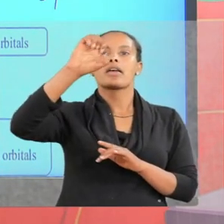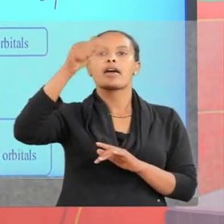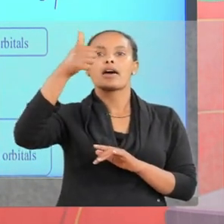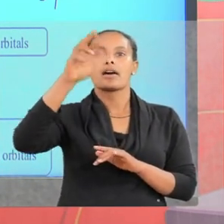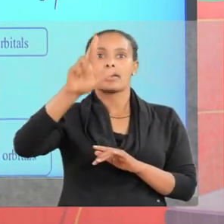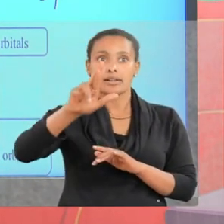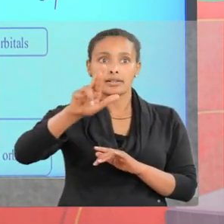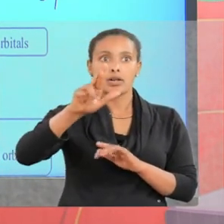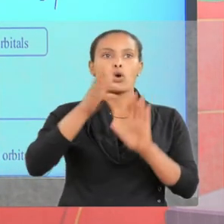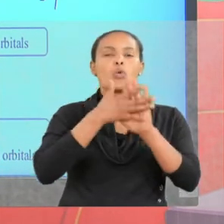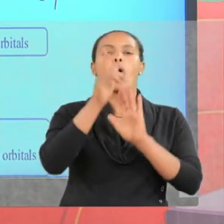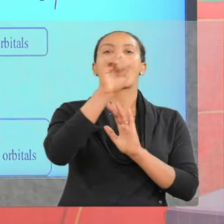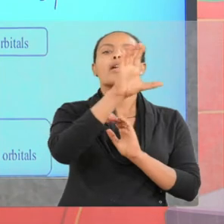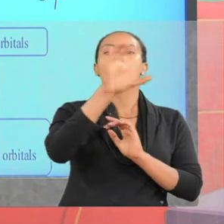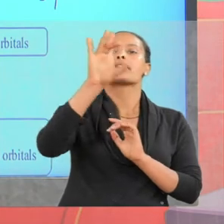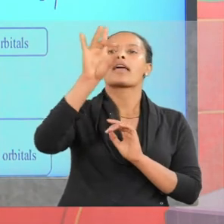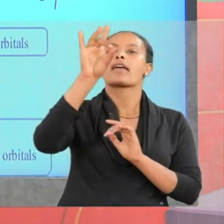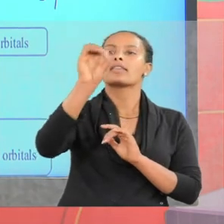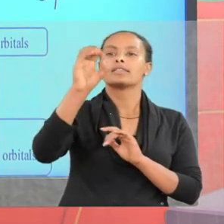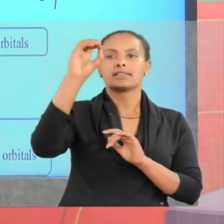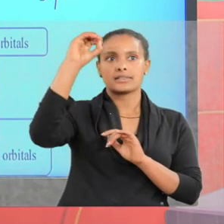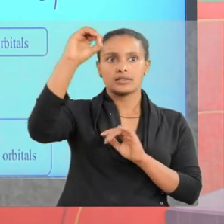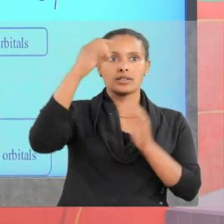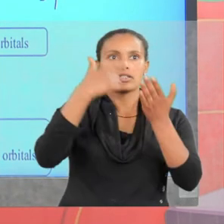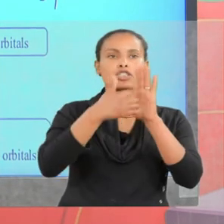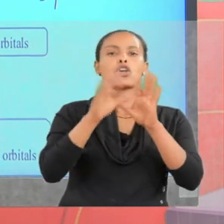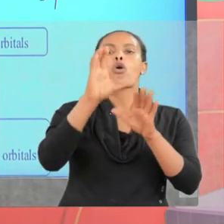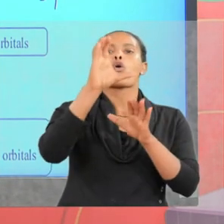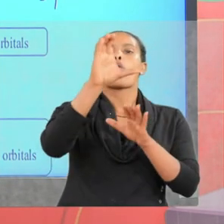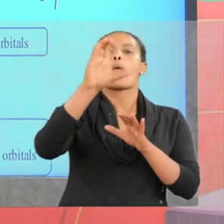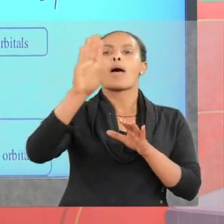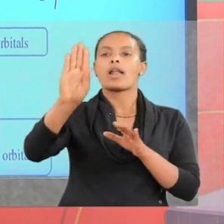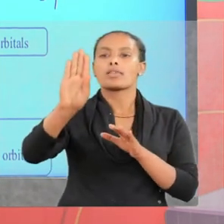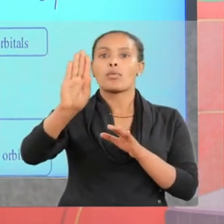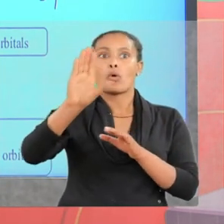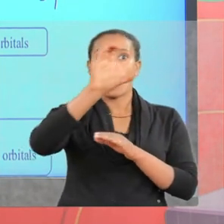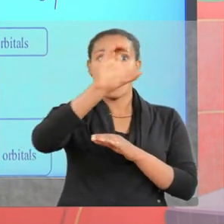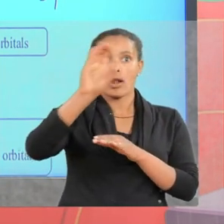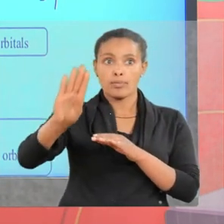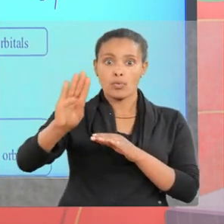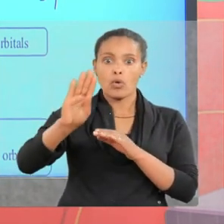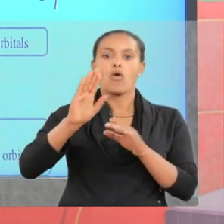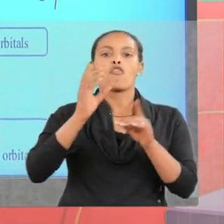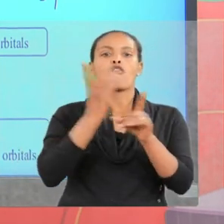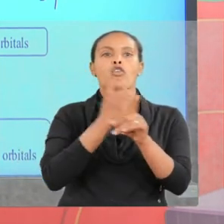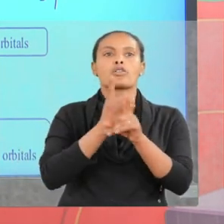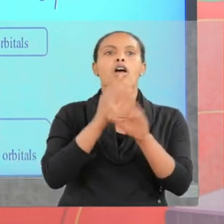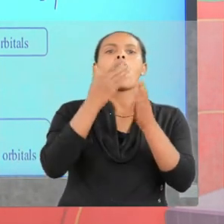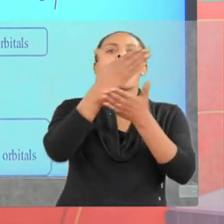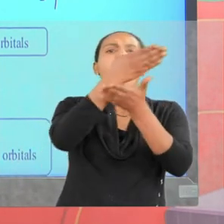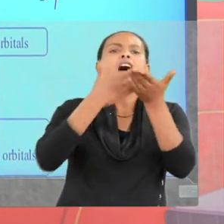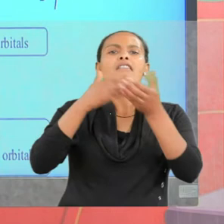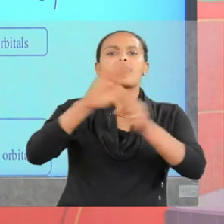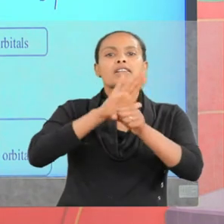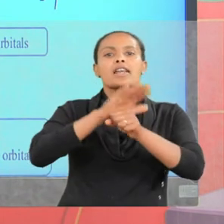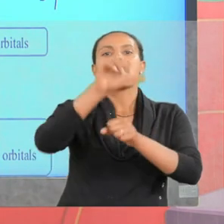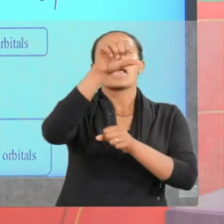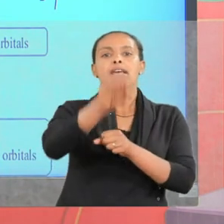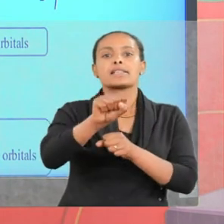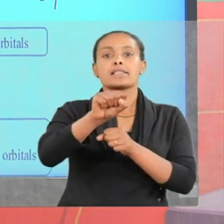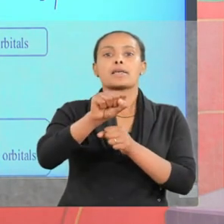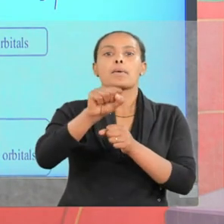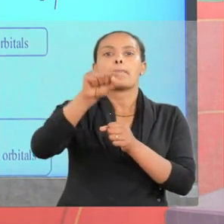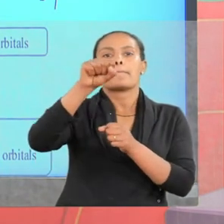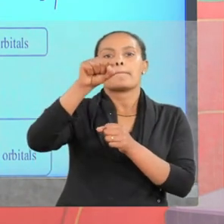angle 180 degrees. This covalent bond is formed when half filled SP hybrid